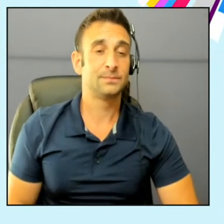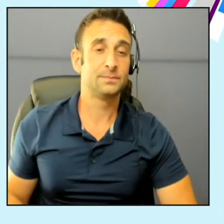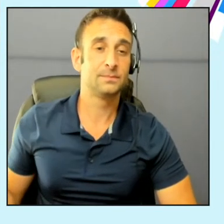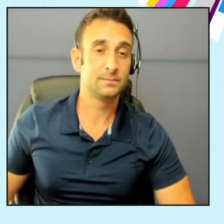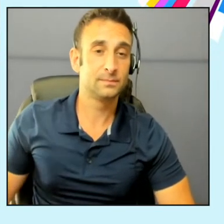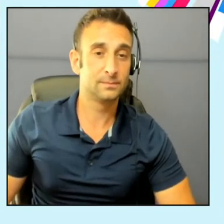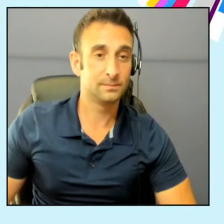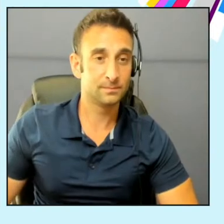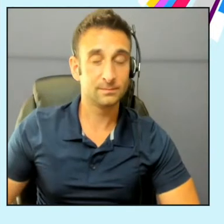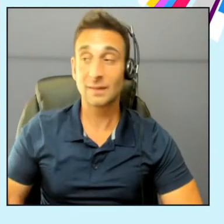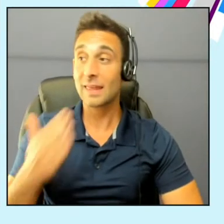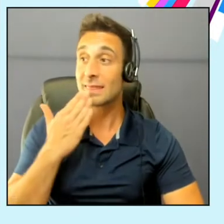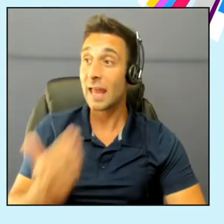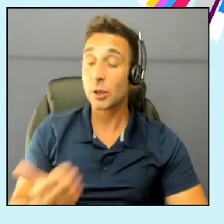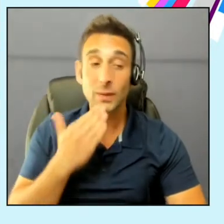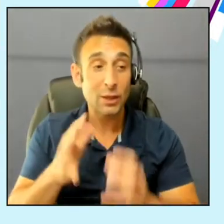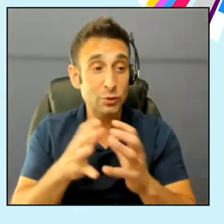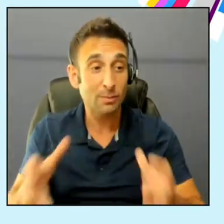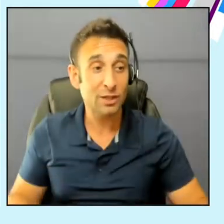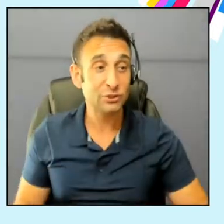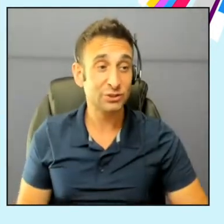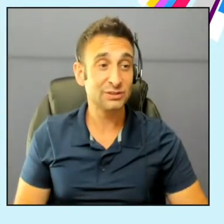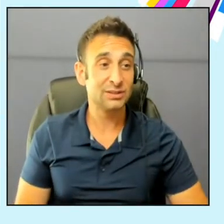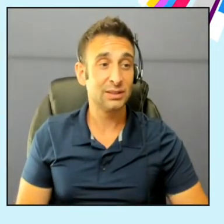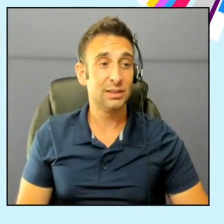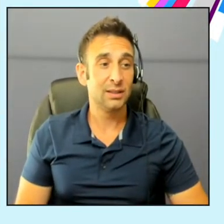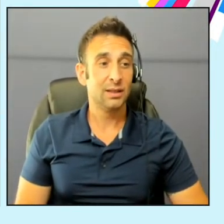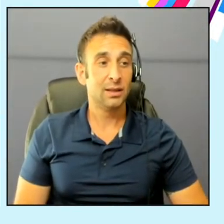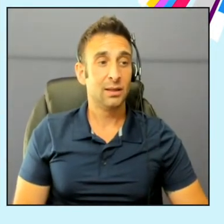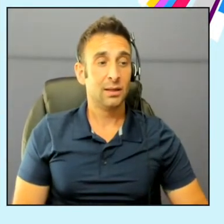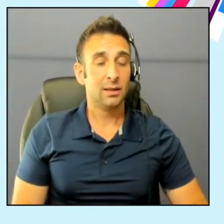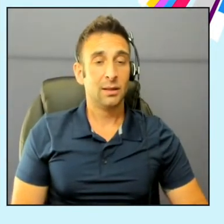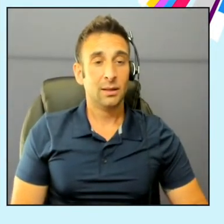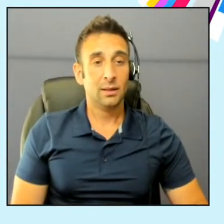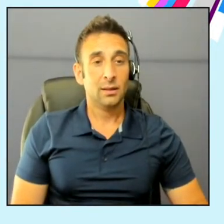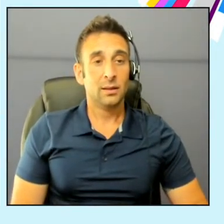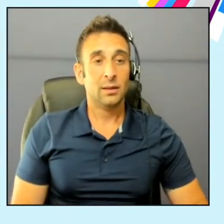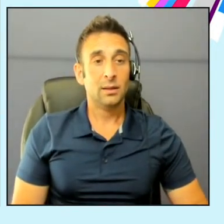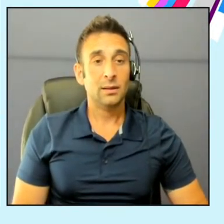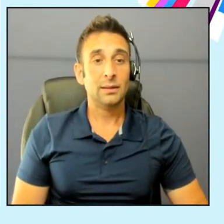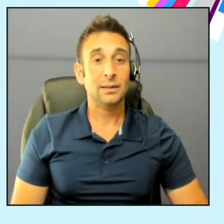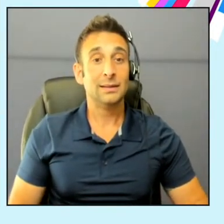Thank you. Thank you very much for that. Well, in Latin America,